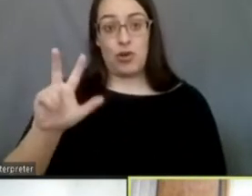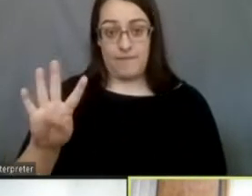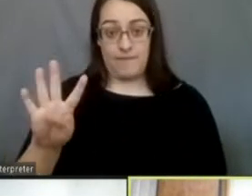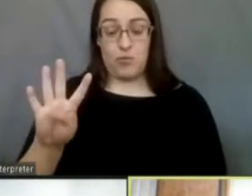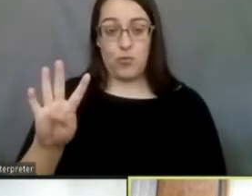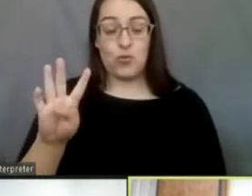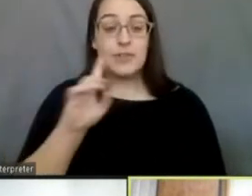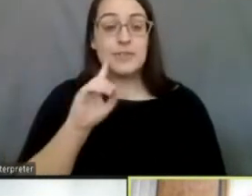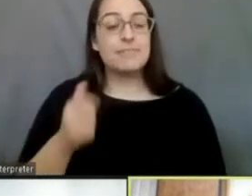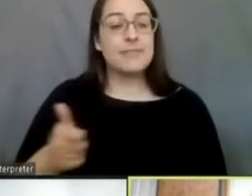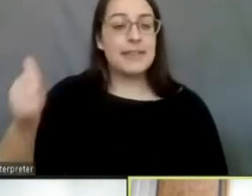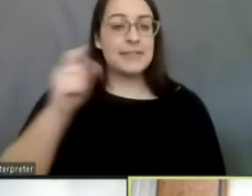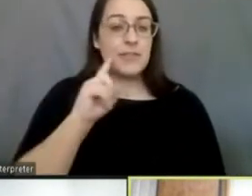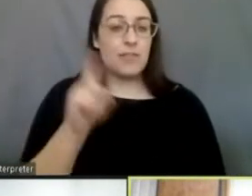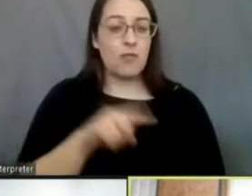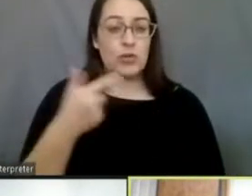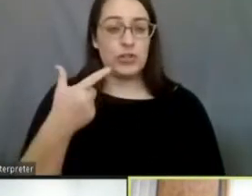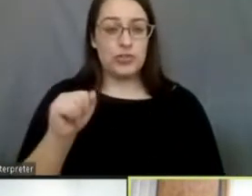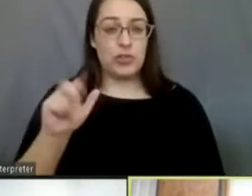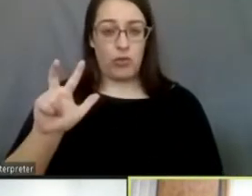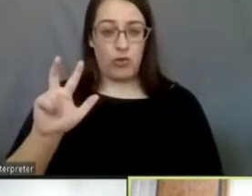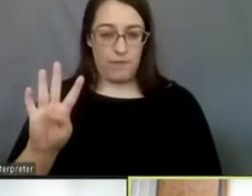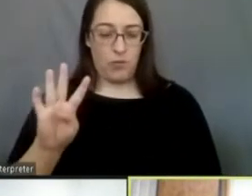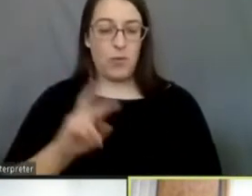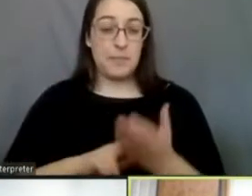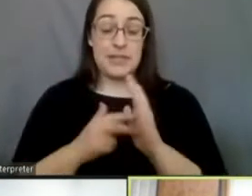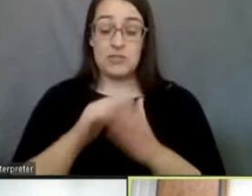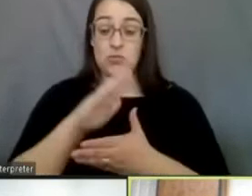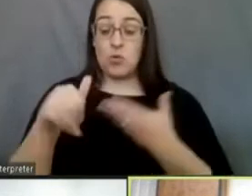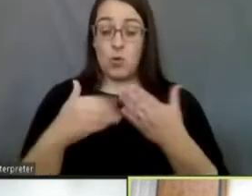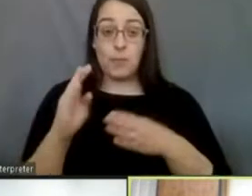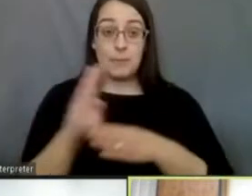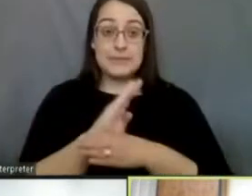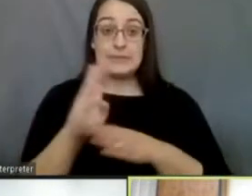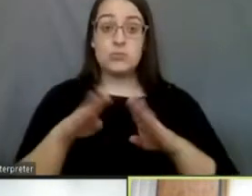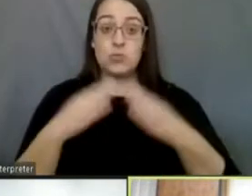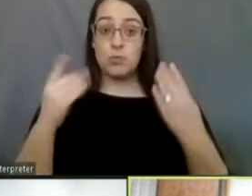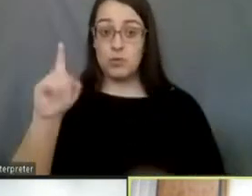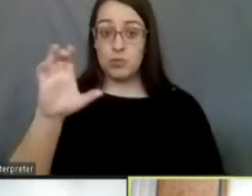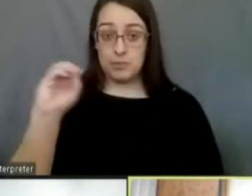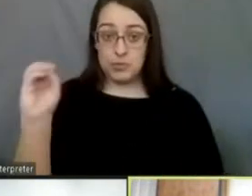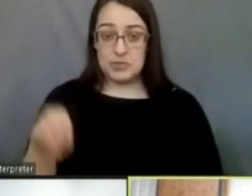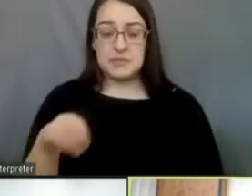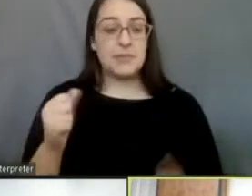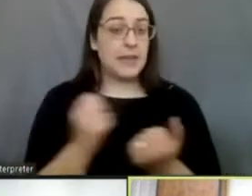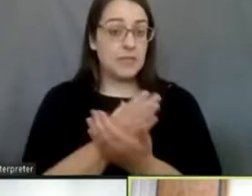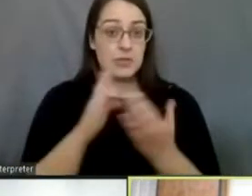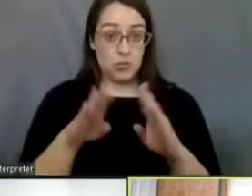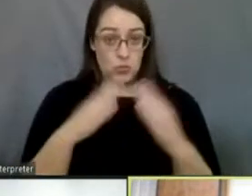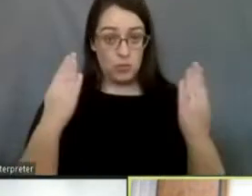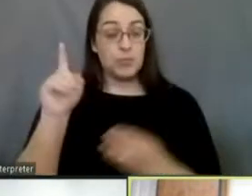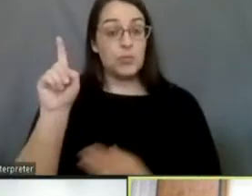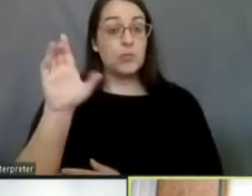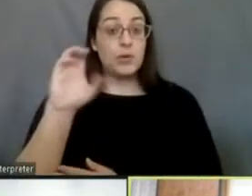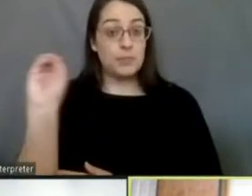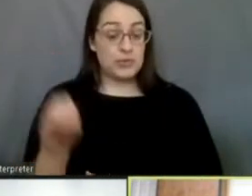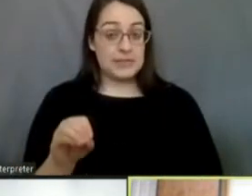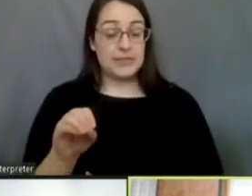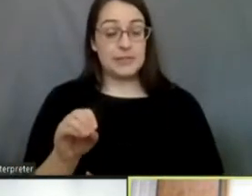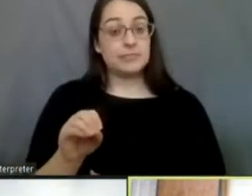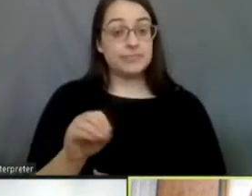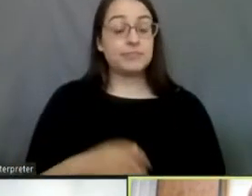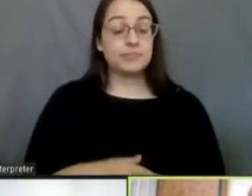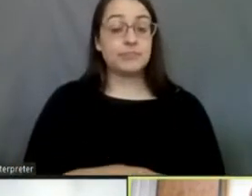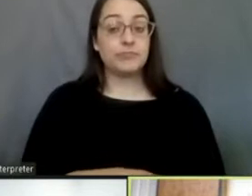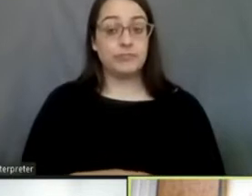Order GA34, that allows all of our businesses to be open at 100%, all of our facilities to be open at 100% of their allowed